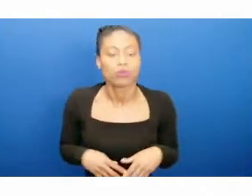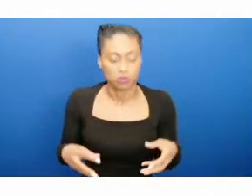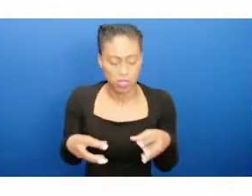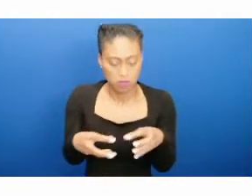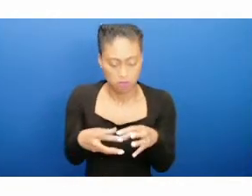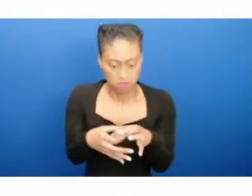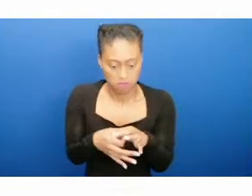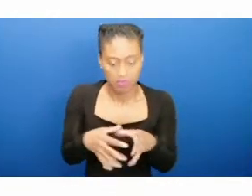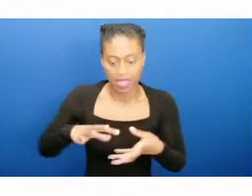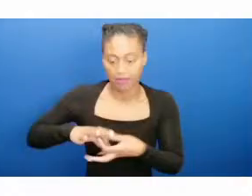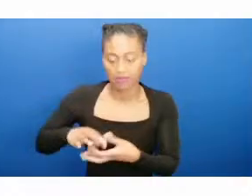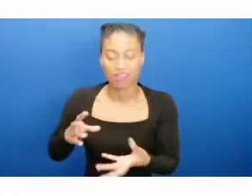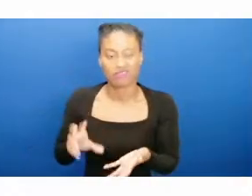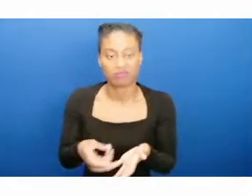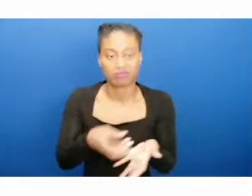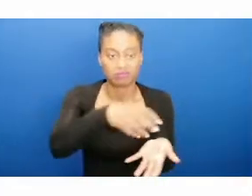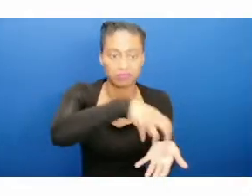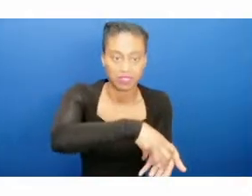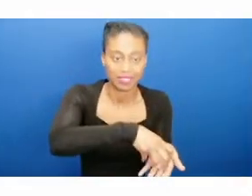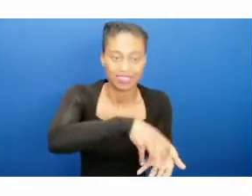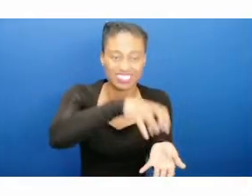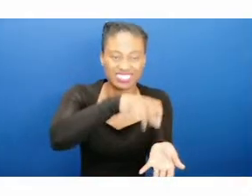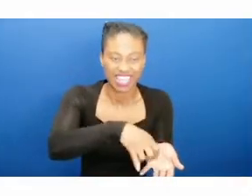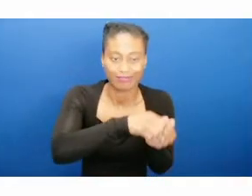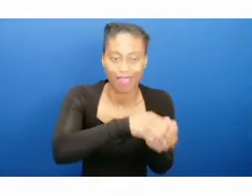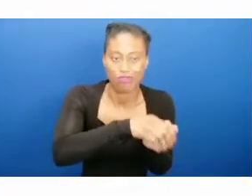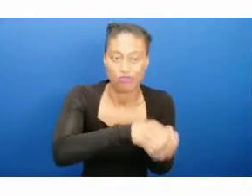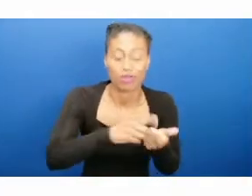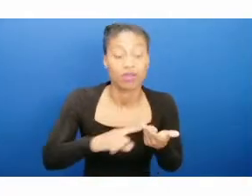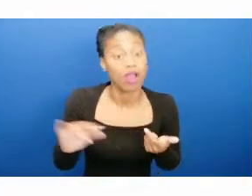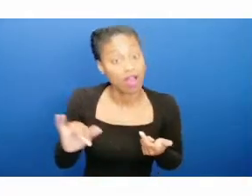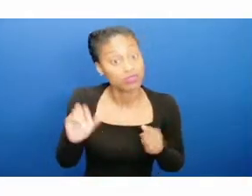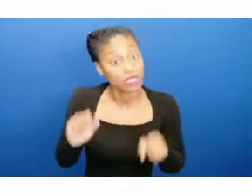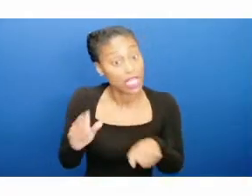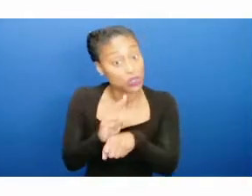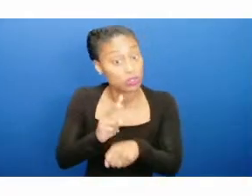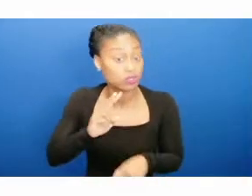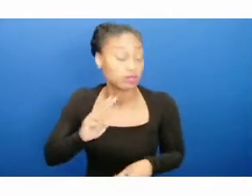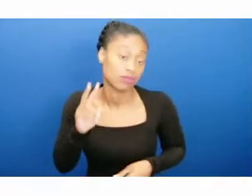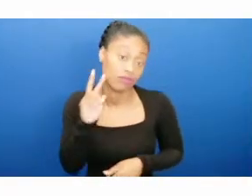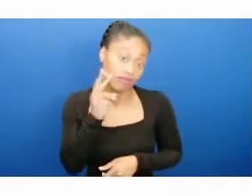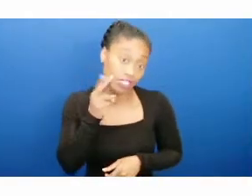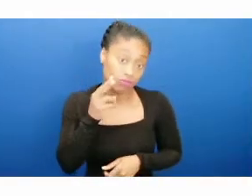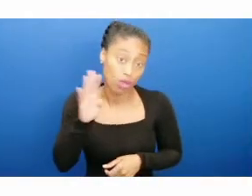skillet. You could also use vegetable broth to add in a little bit of extra flavor.